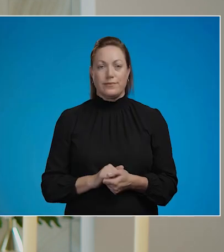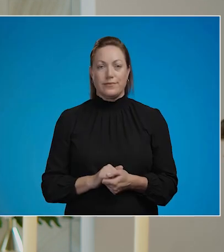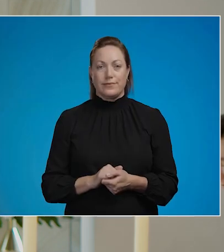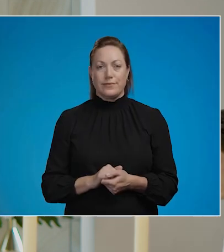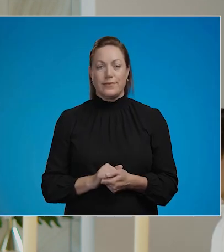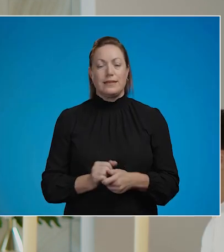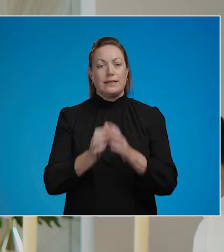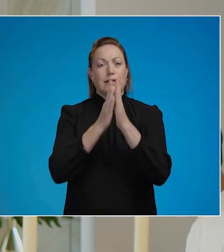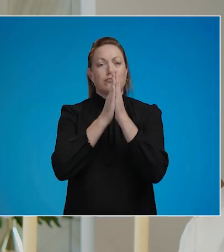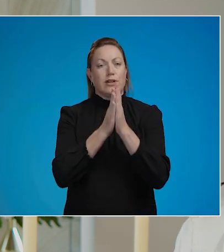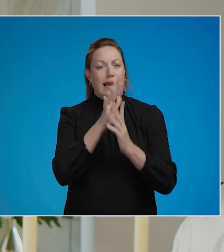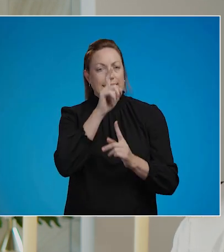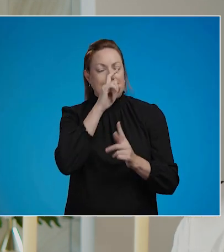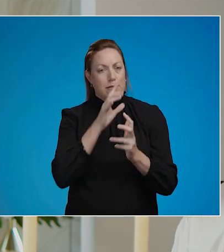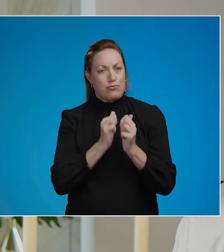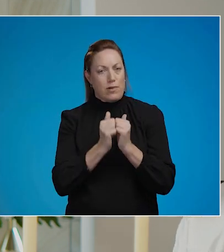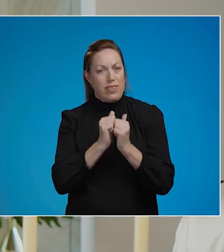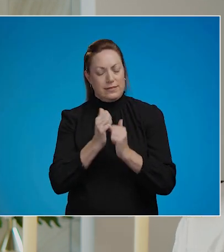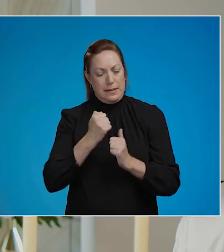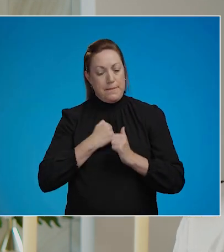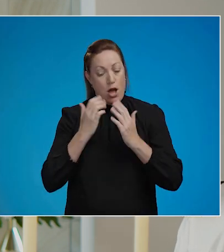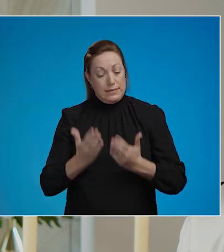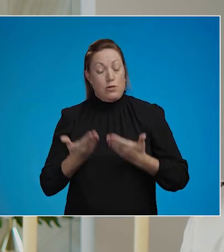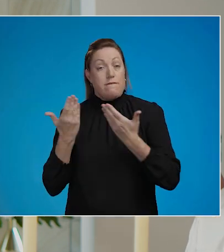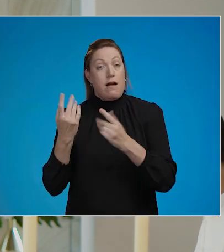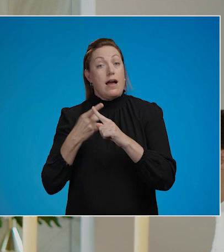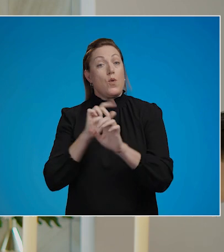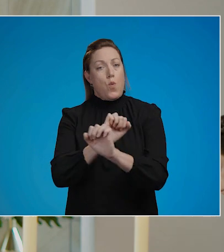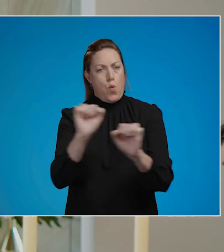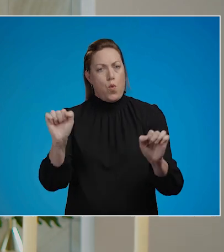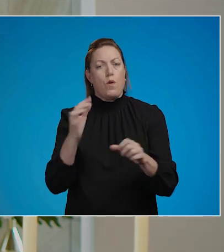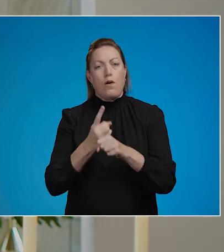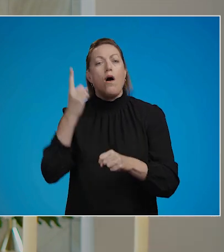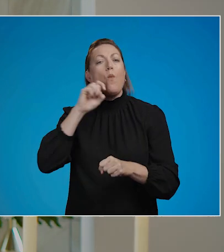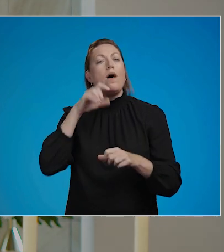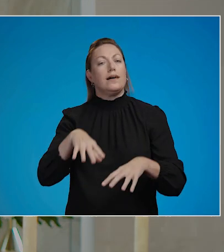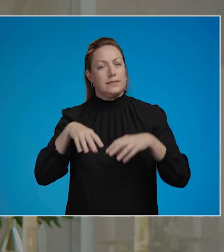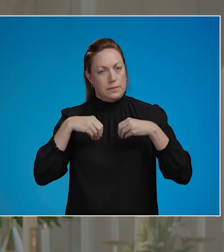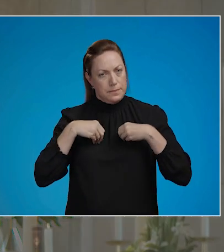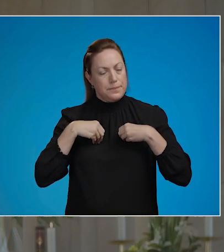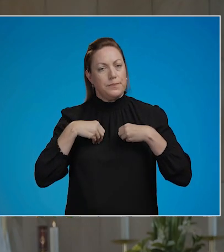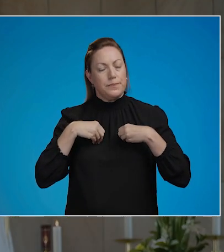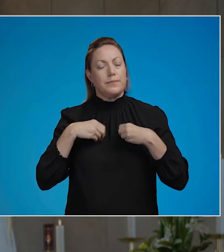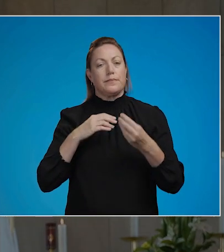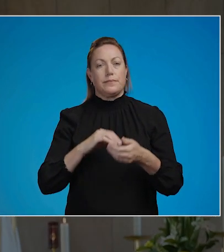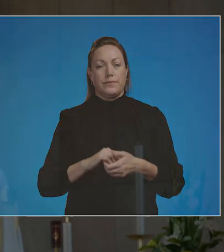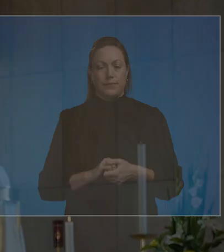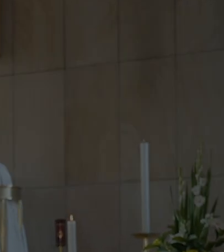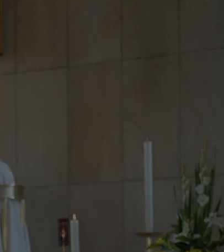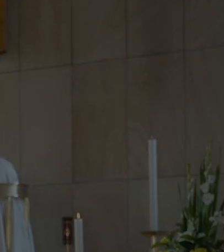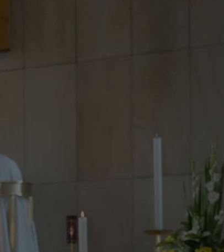Pray, sisters and brothers, that my sacrifice and yours may be acceptable to God the Almighty Father.